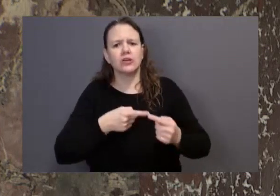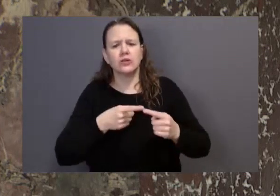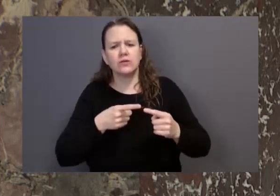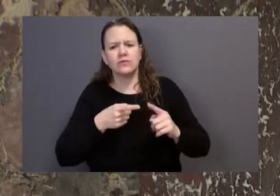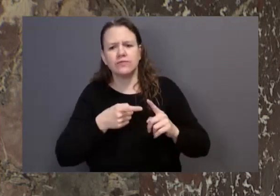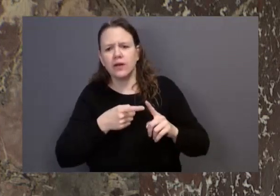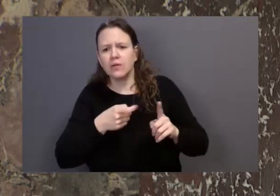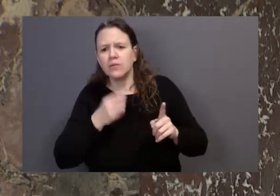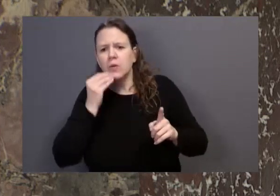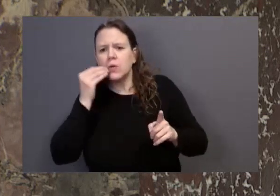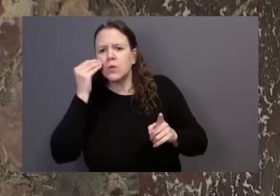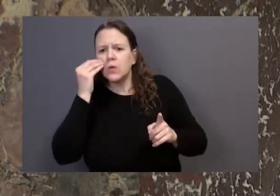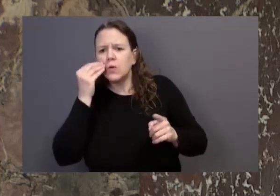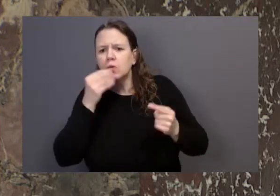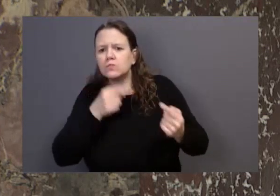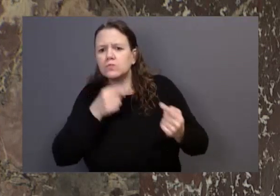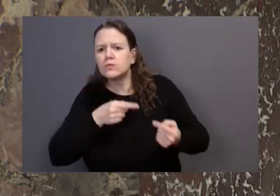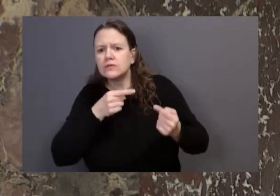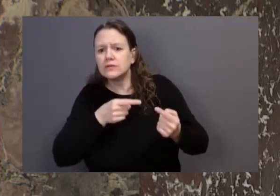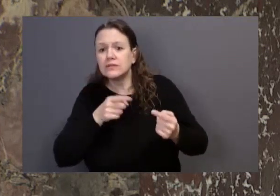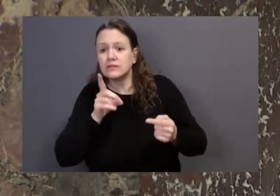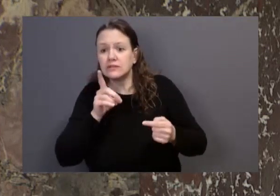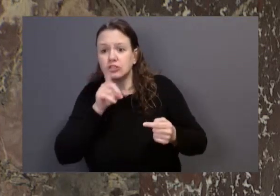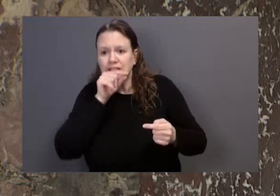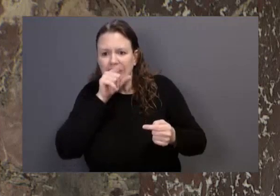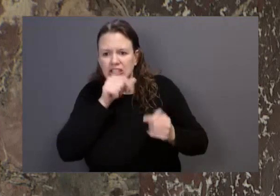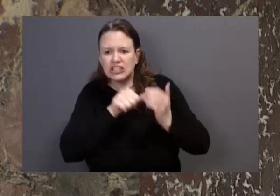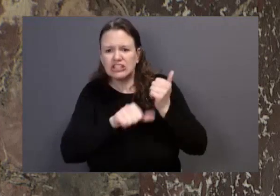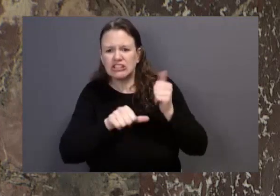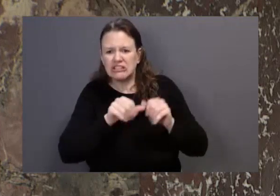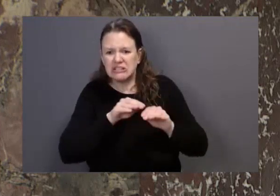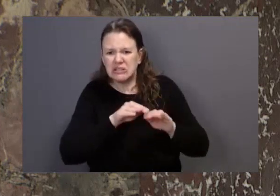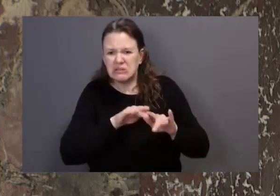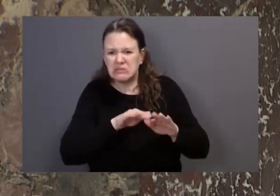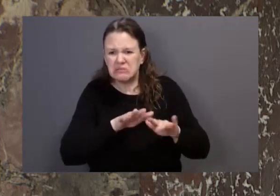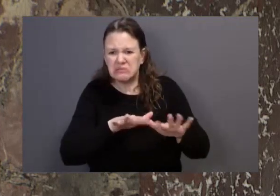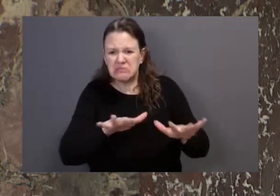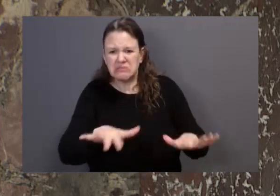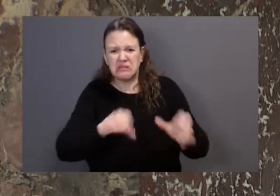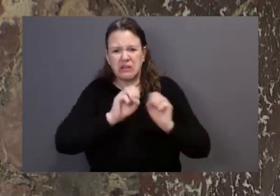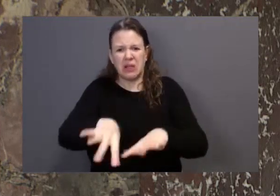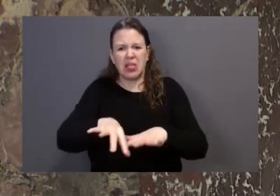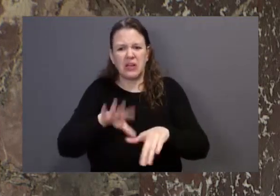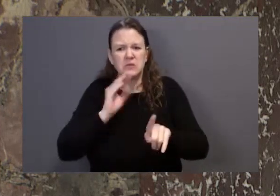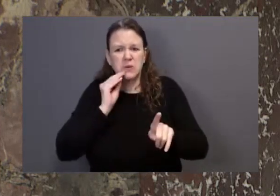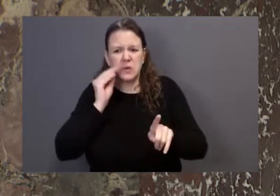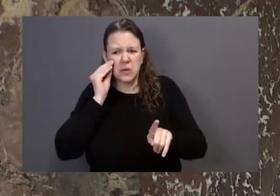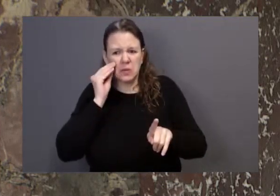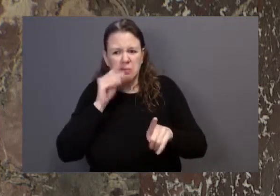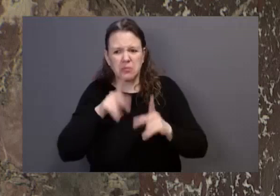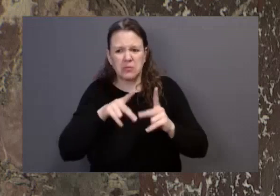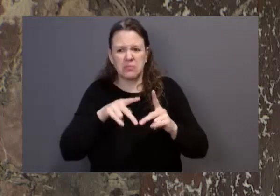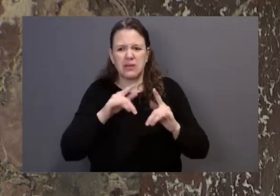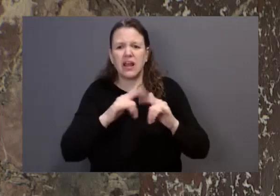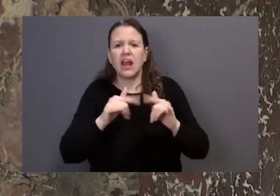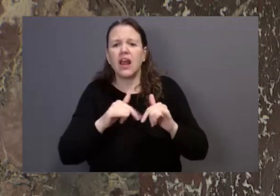a different approach, honourable member. Now, he stands up again and he says he wants to prolong the uncertainty